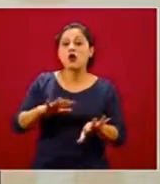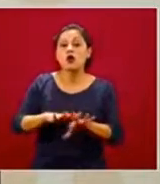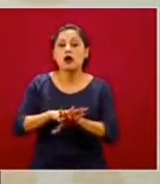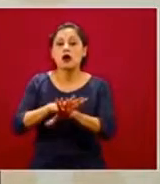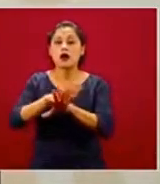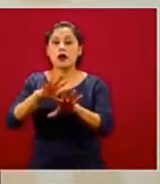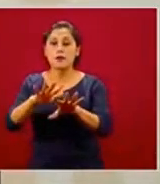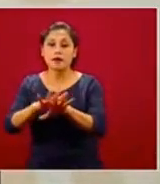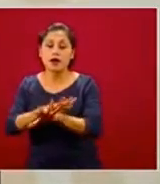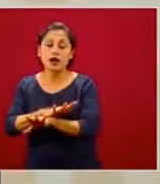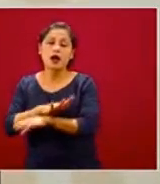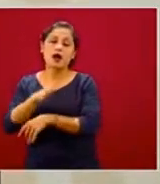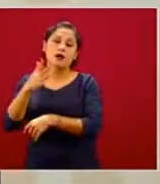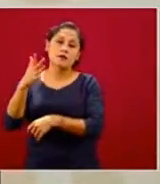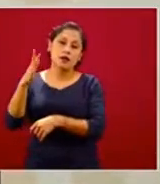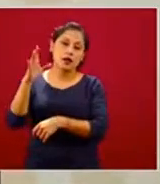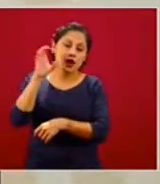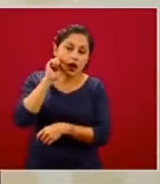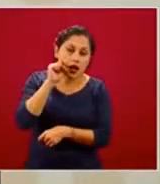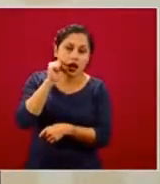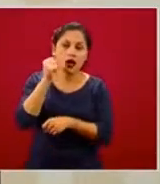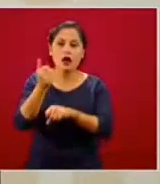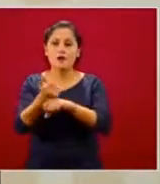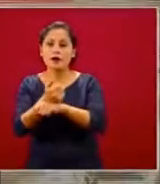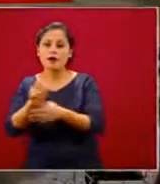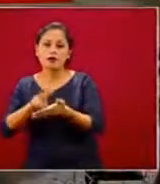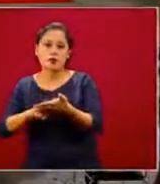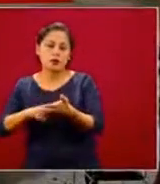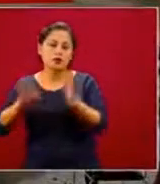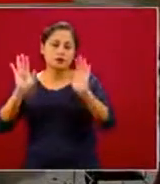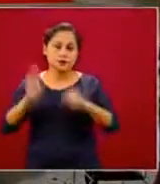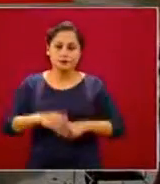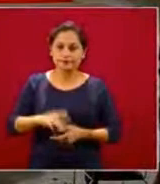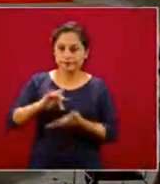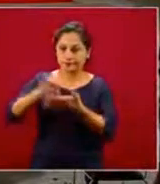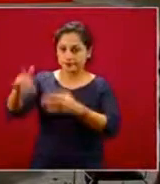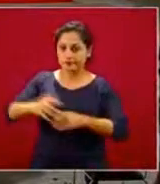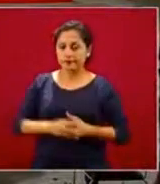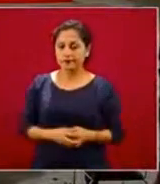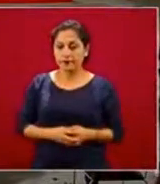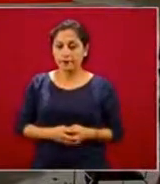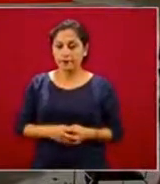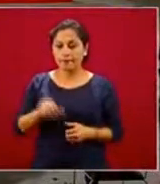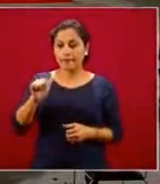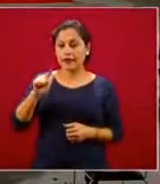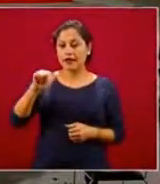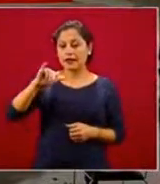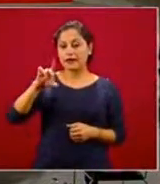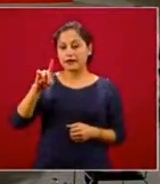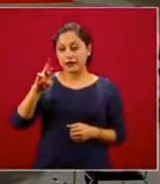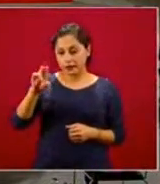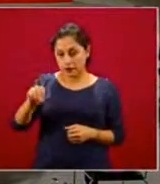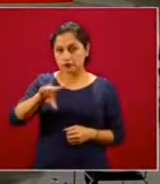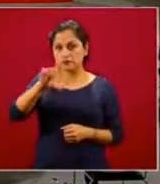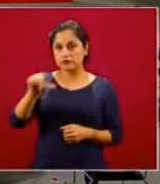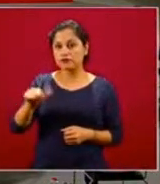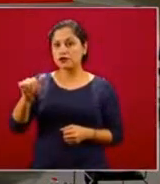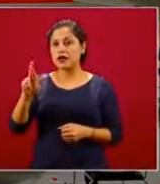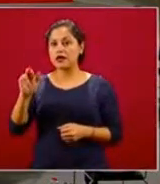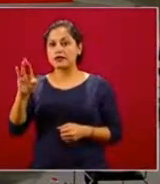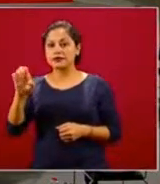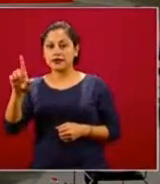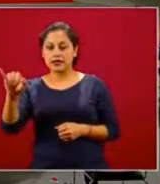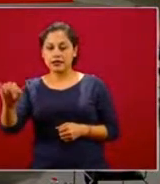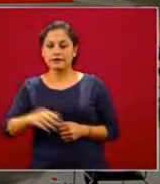gone to yellow and green eventually. Alejandro, and then if we have time,